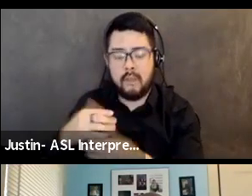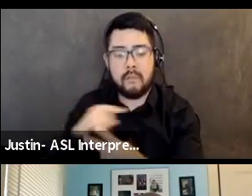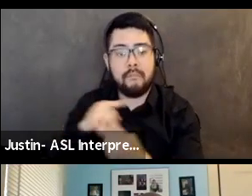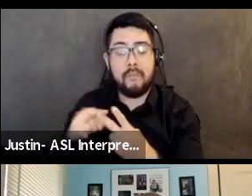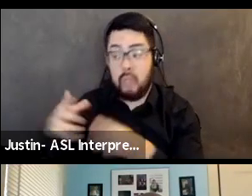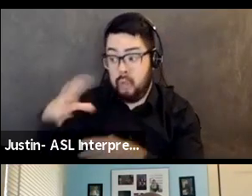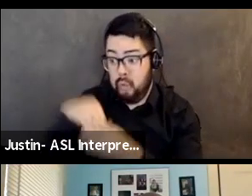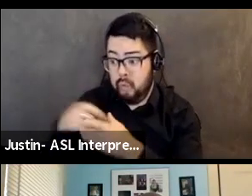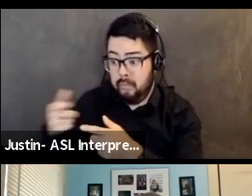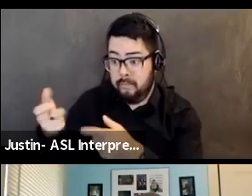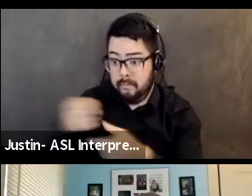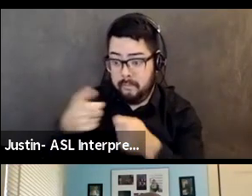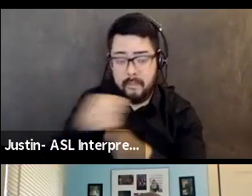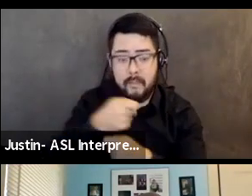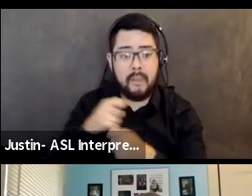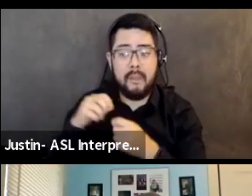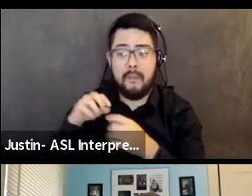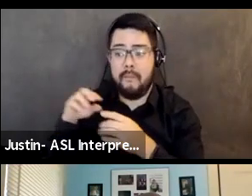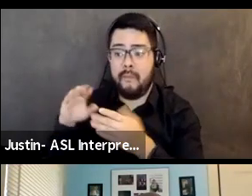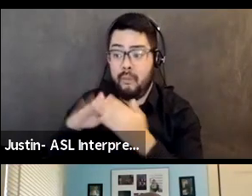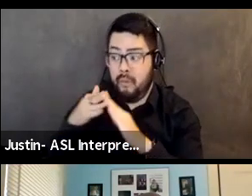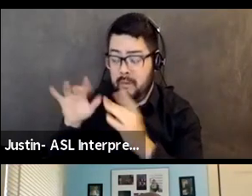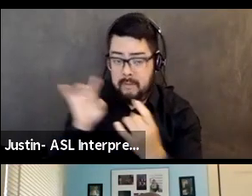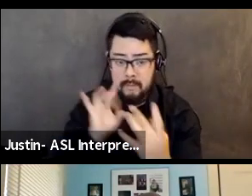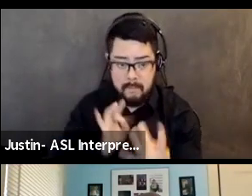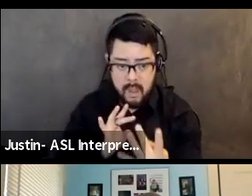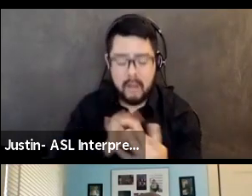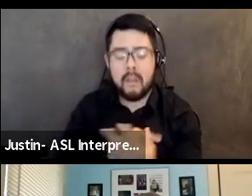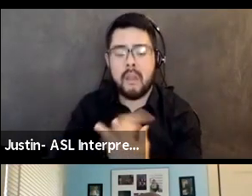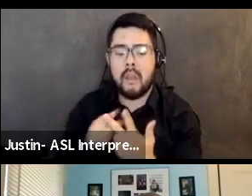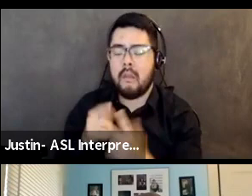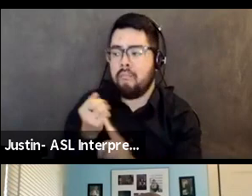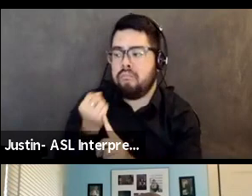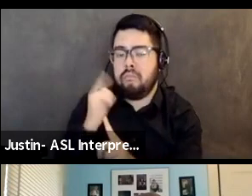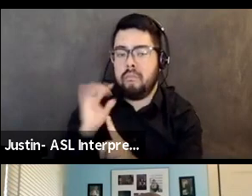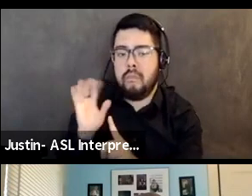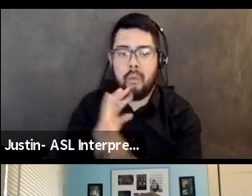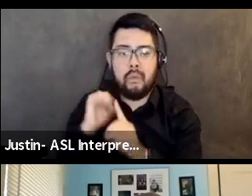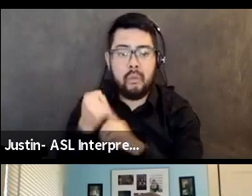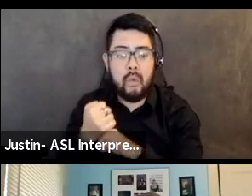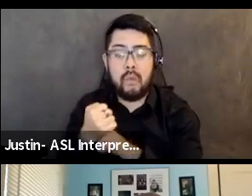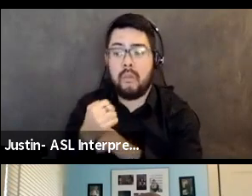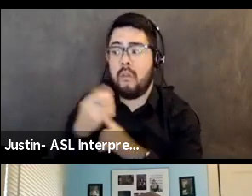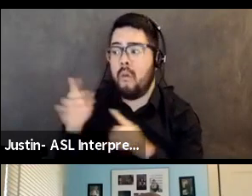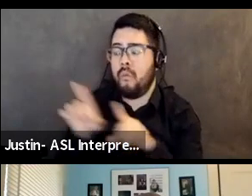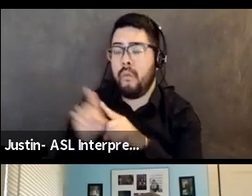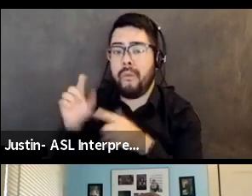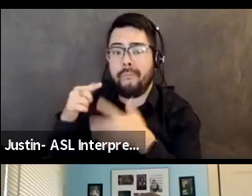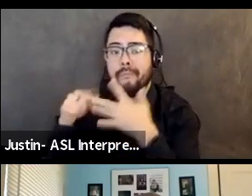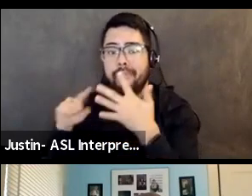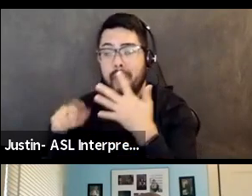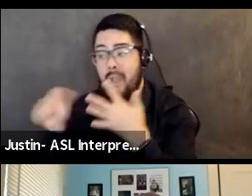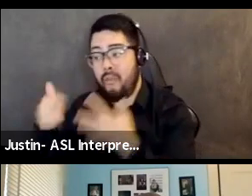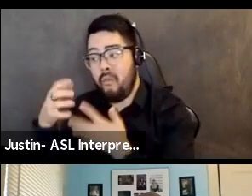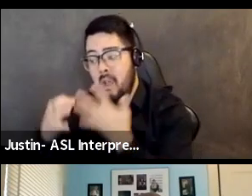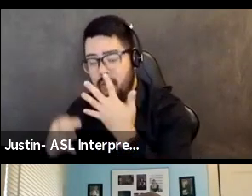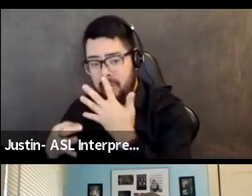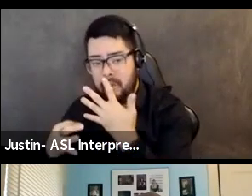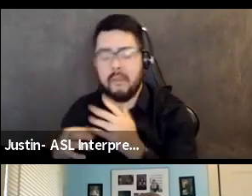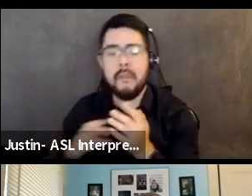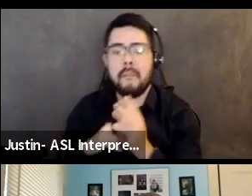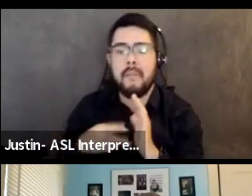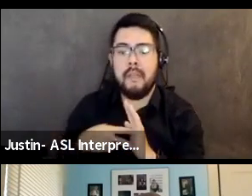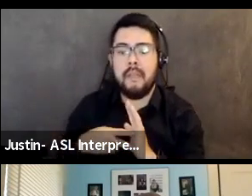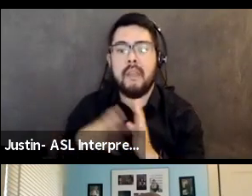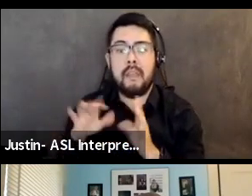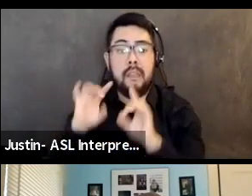to hear all members voices and they need to be informed about the facts of their situation and their options and that represents some things that the district